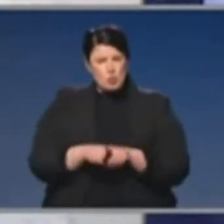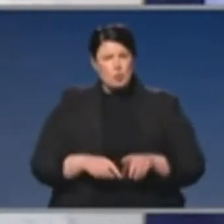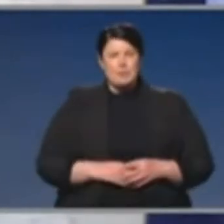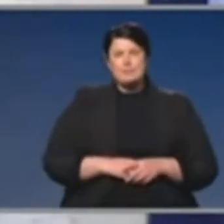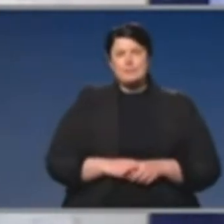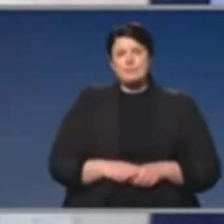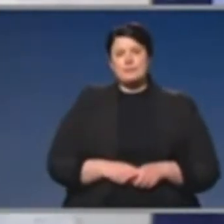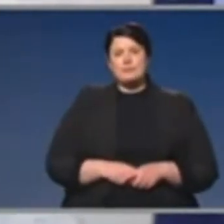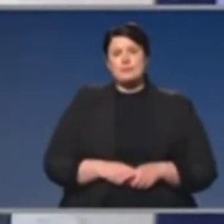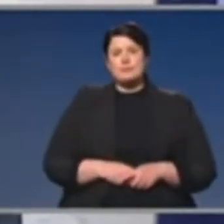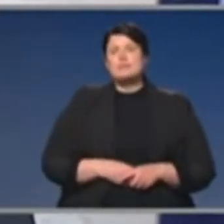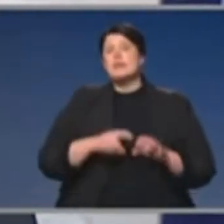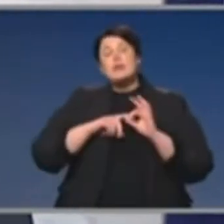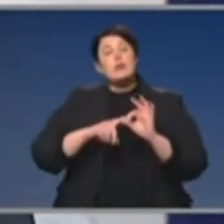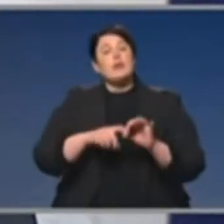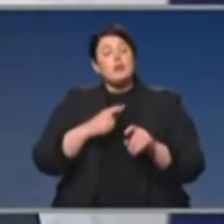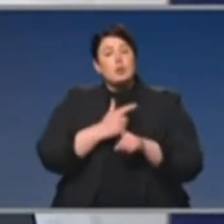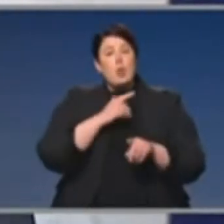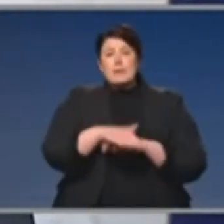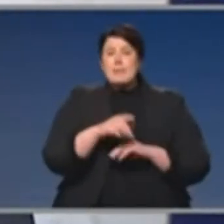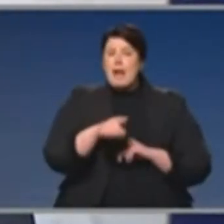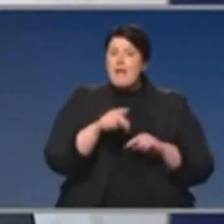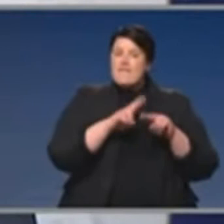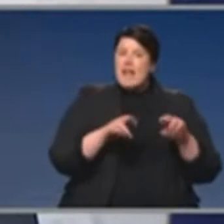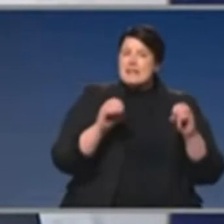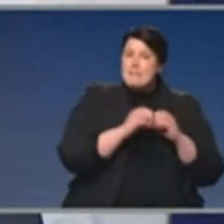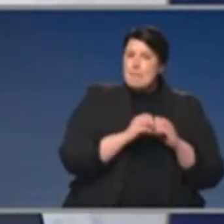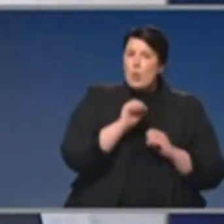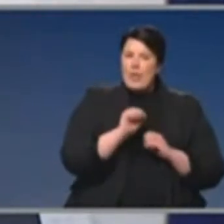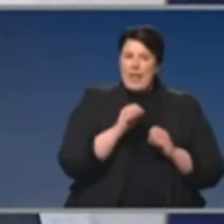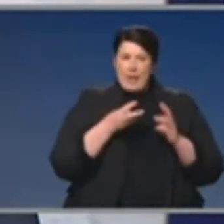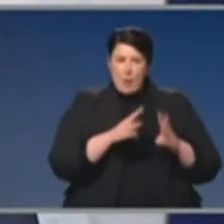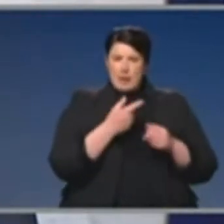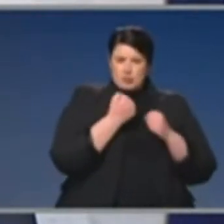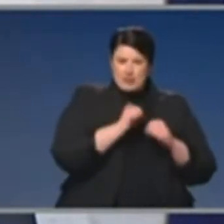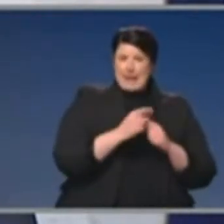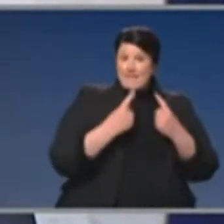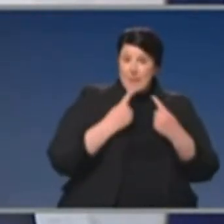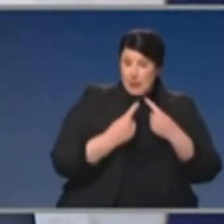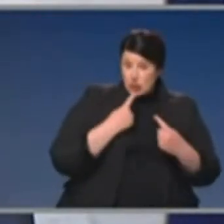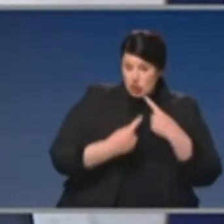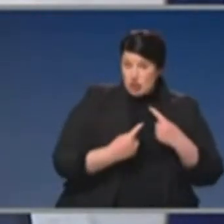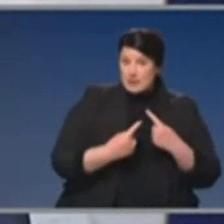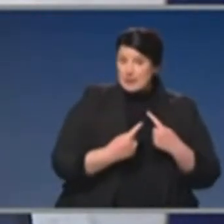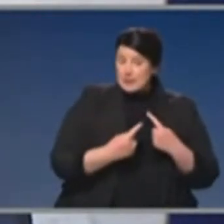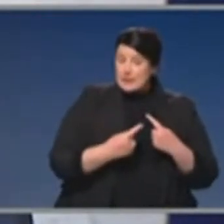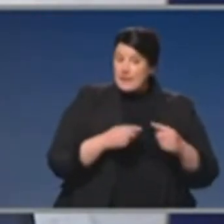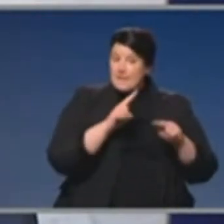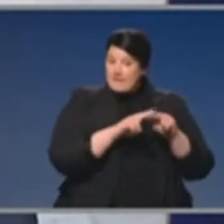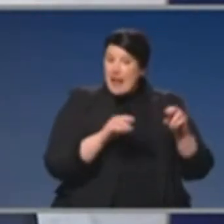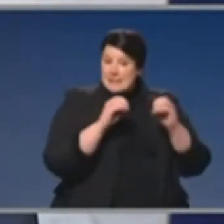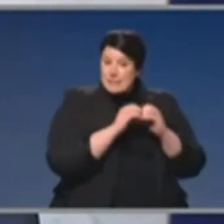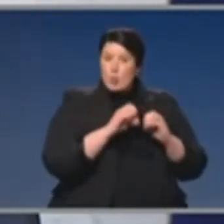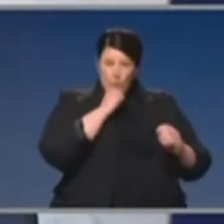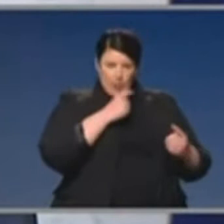about your concern about Facebook moving to end-to-end encryption, and it sounds like they're going to